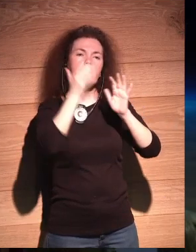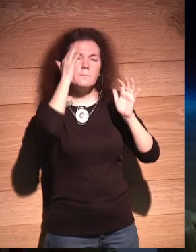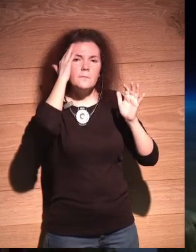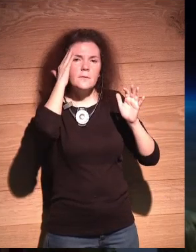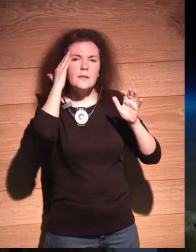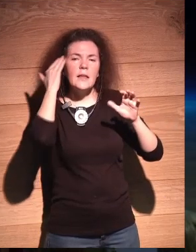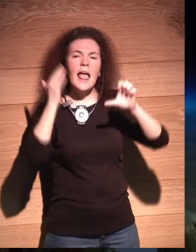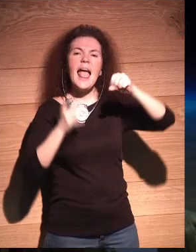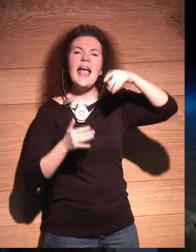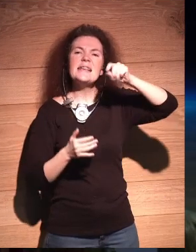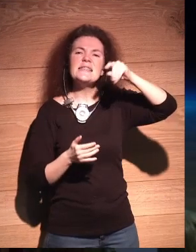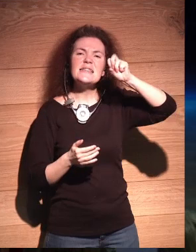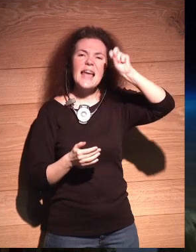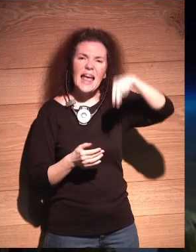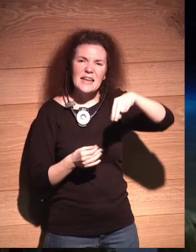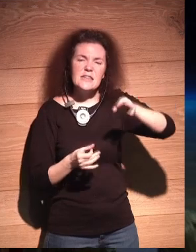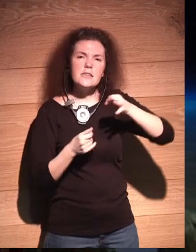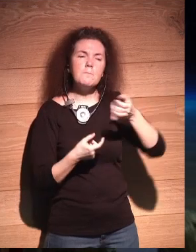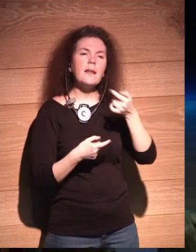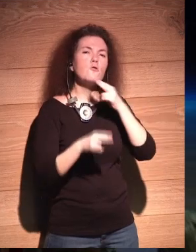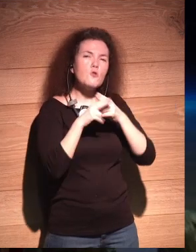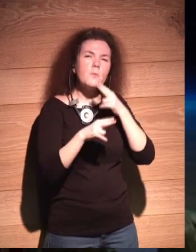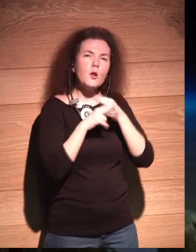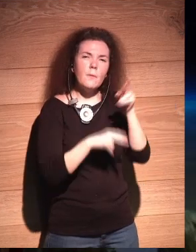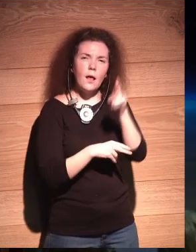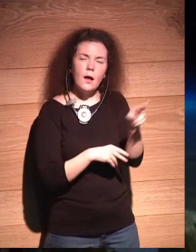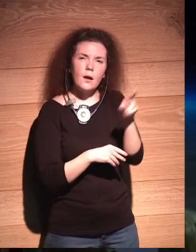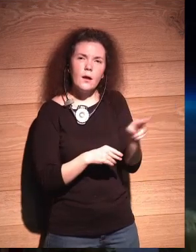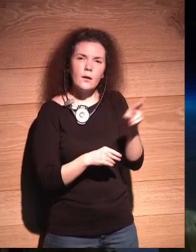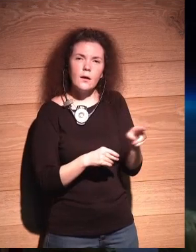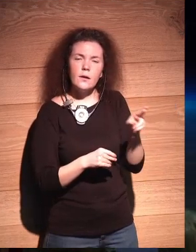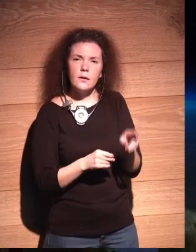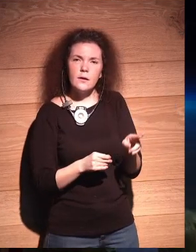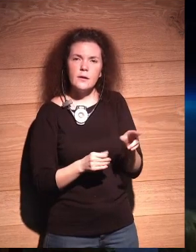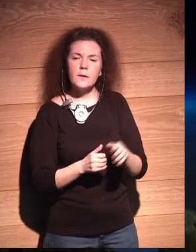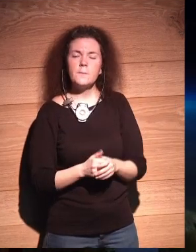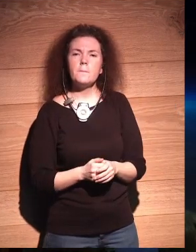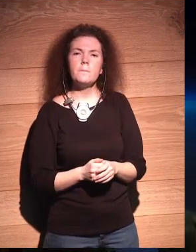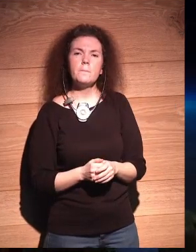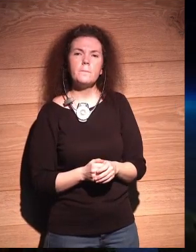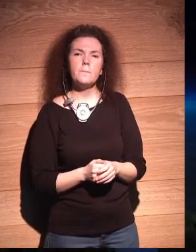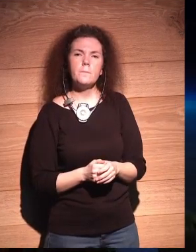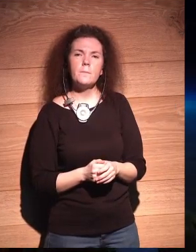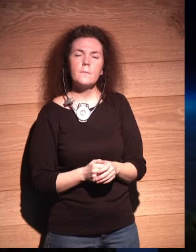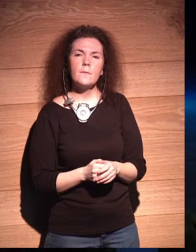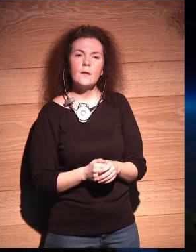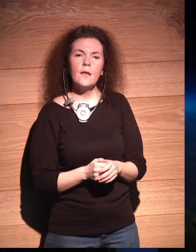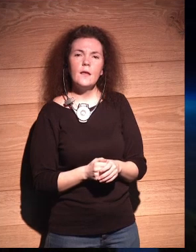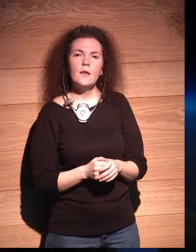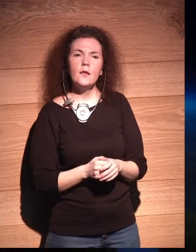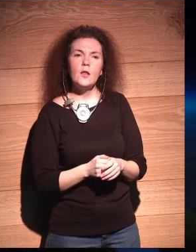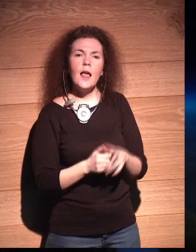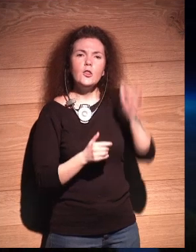Einstein, and they were always citing Einstein, and they were saying, that he had rejected some of his most well-known theories. Why?